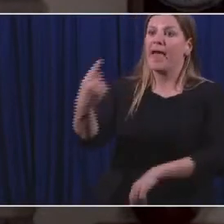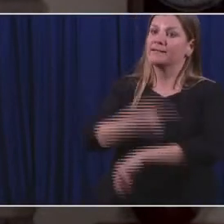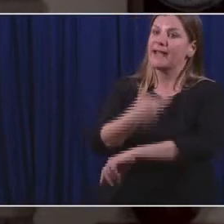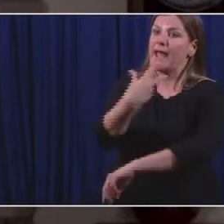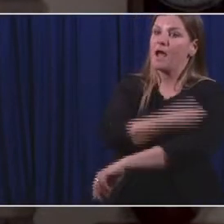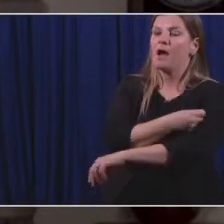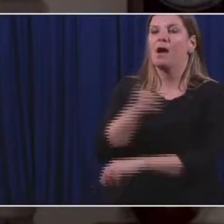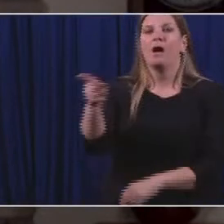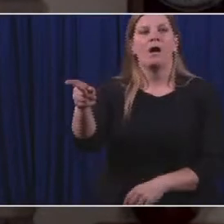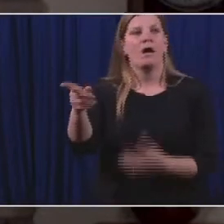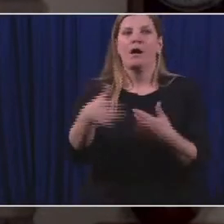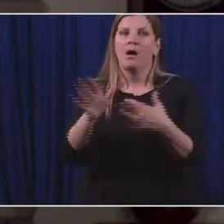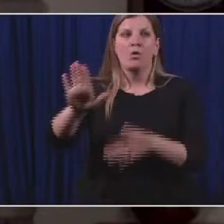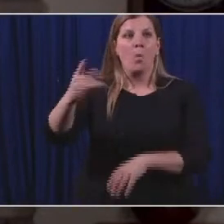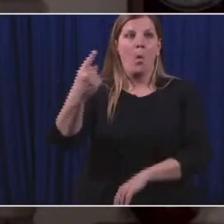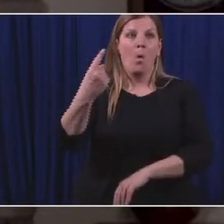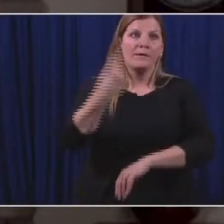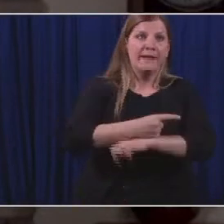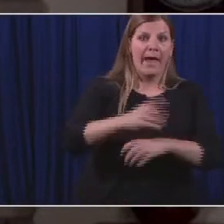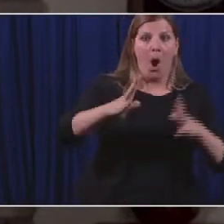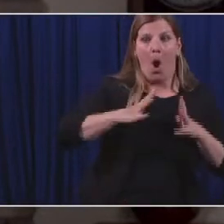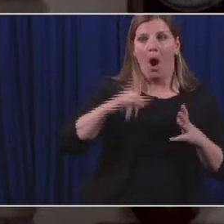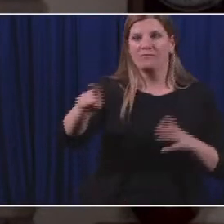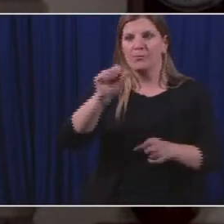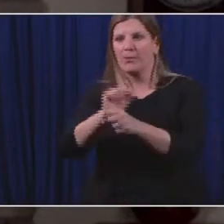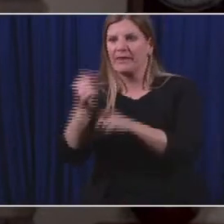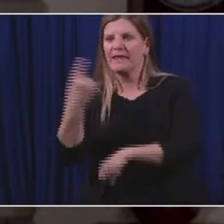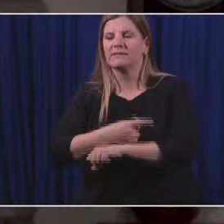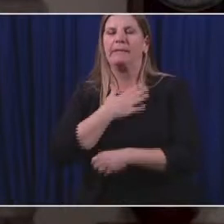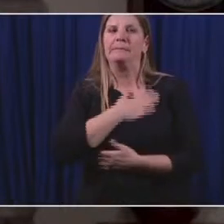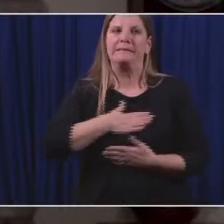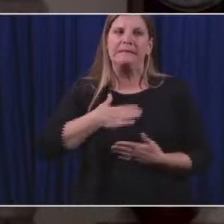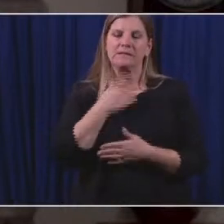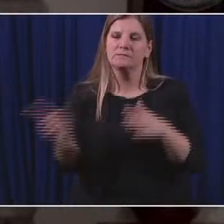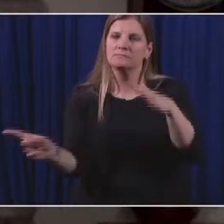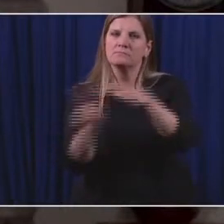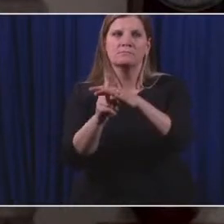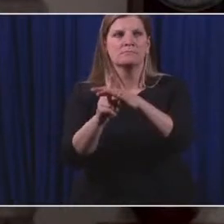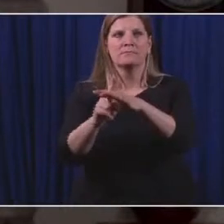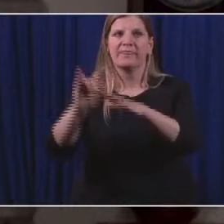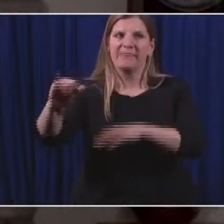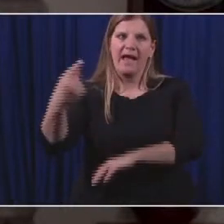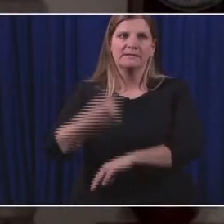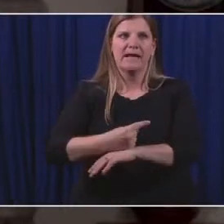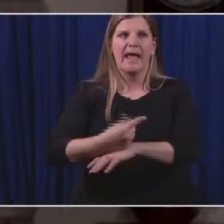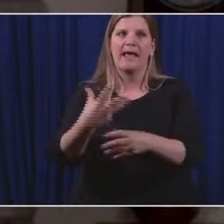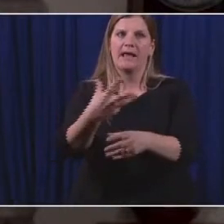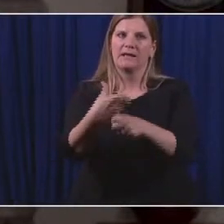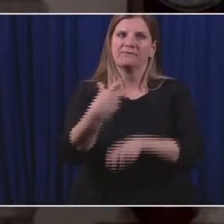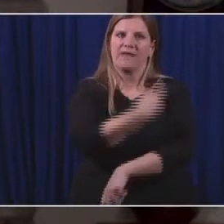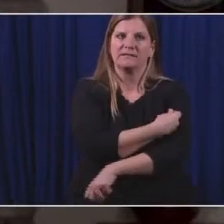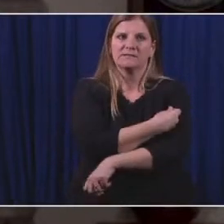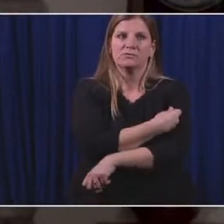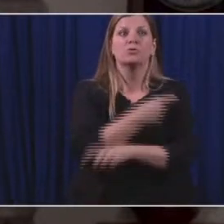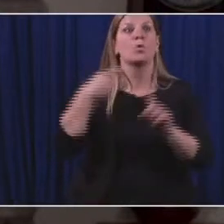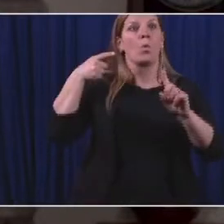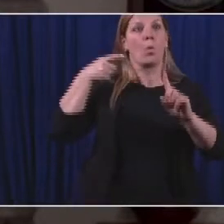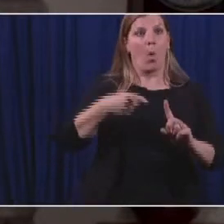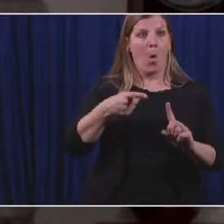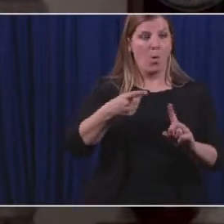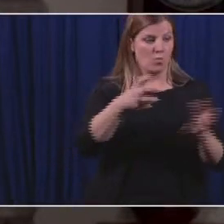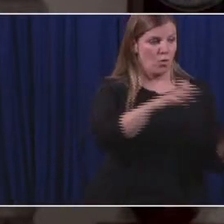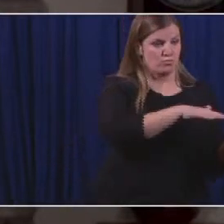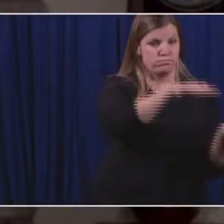shift. We would want to vaccinate as many people in one site, one location, as is